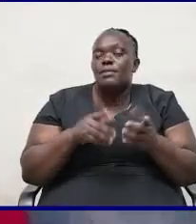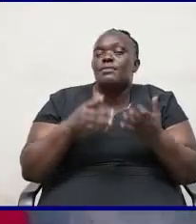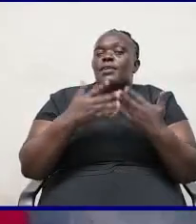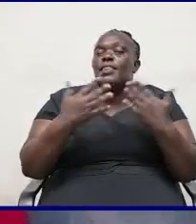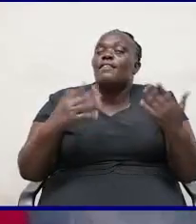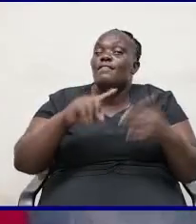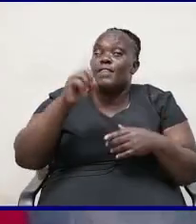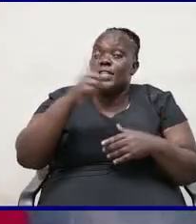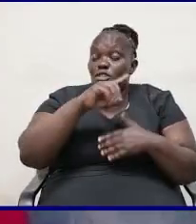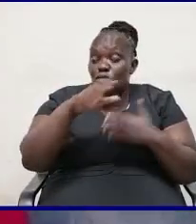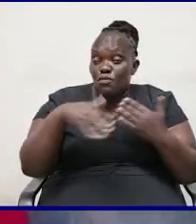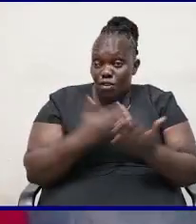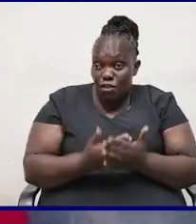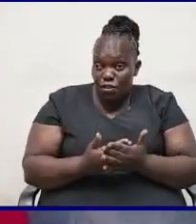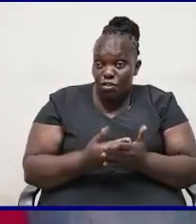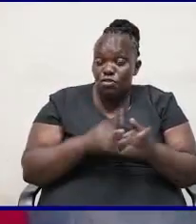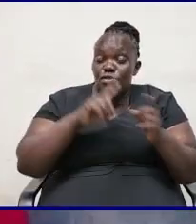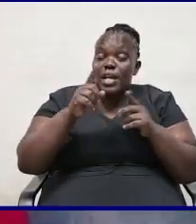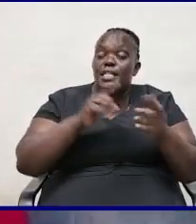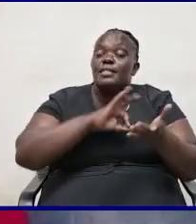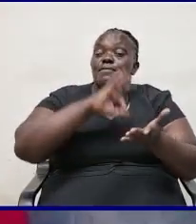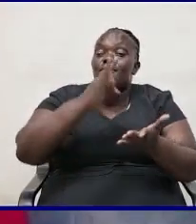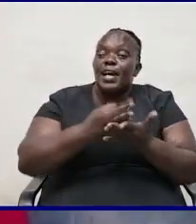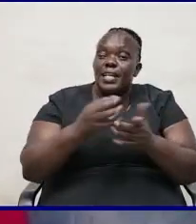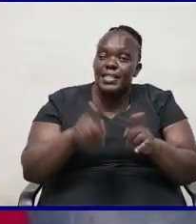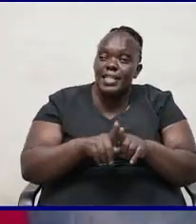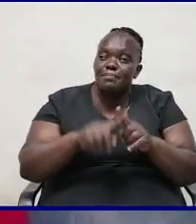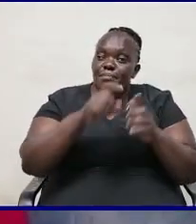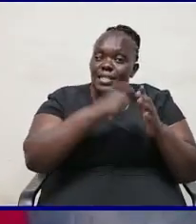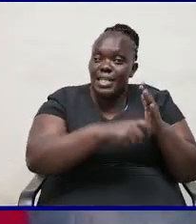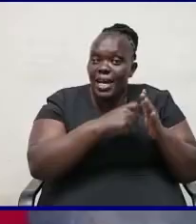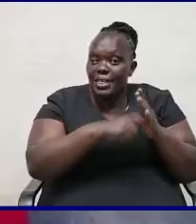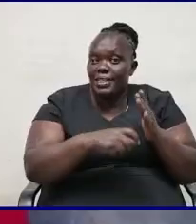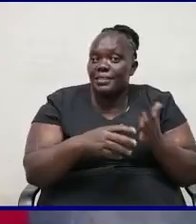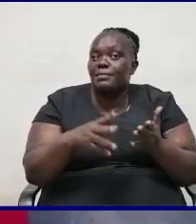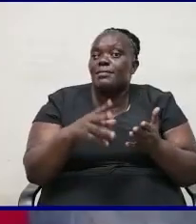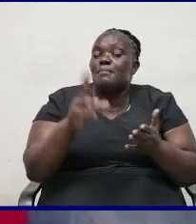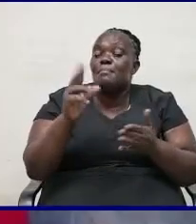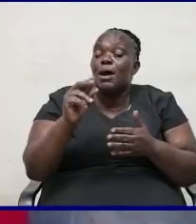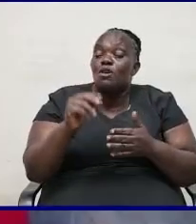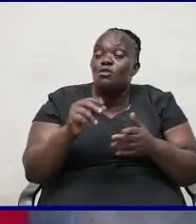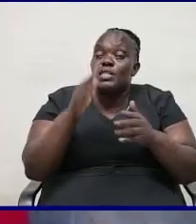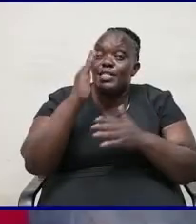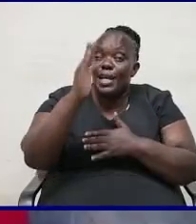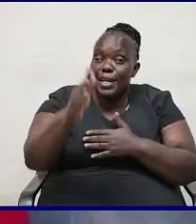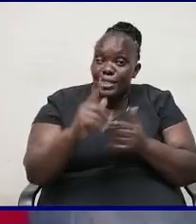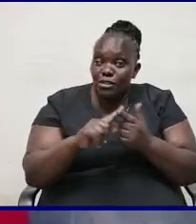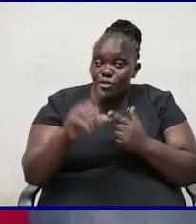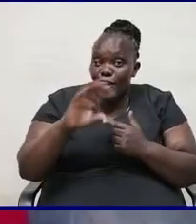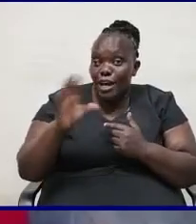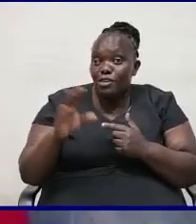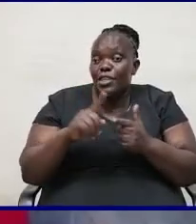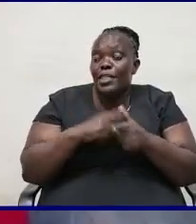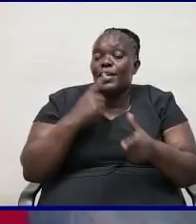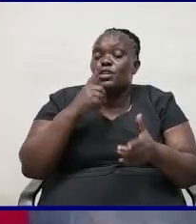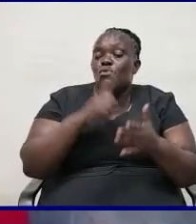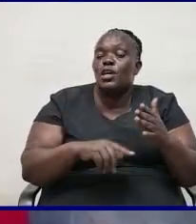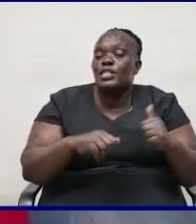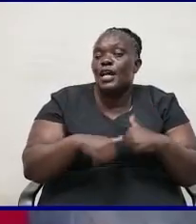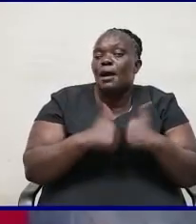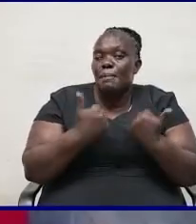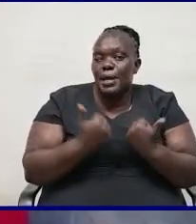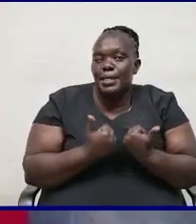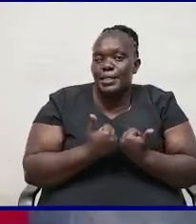products? First of all, the tourism fund levy, there is no amount that is sent directly to the counties. Okay. But what happens is